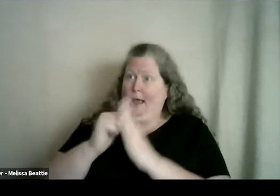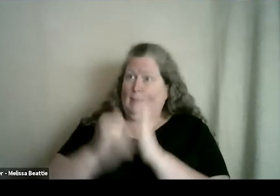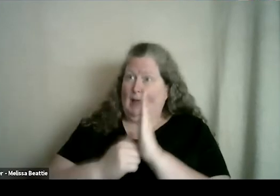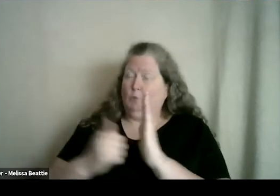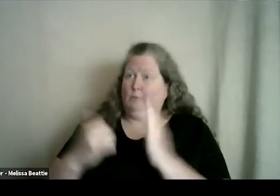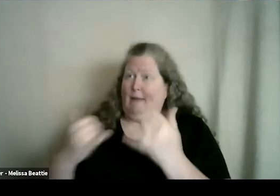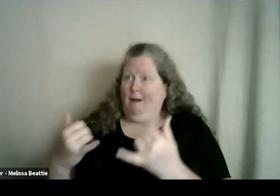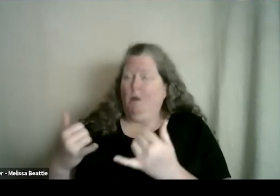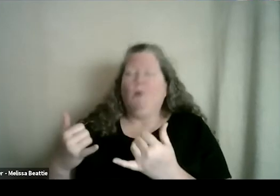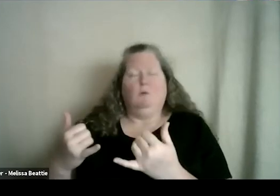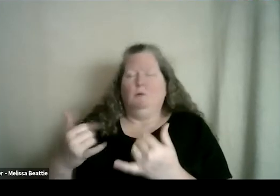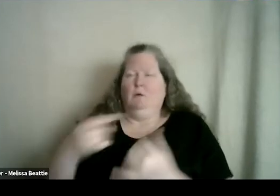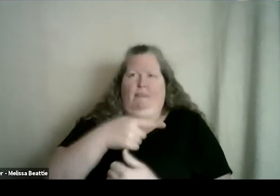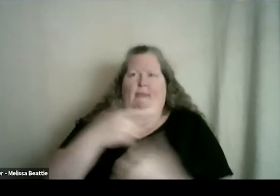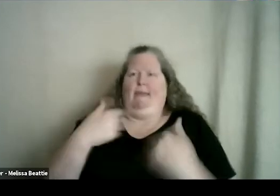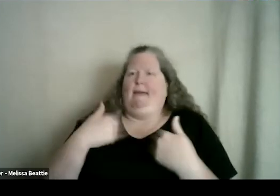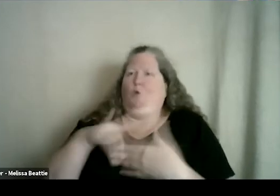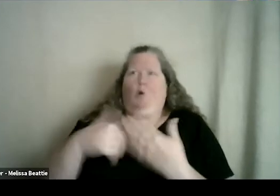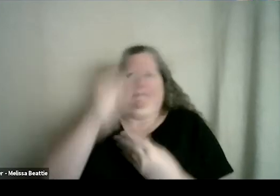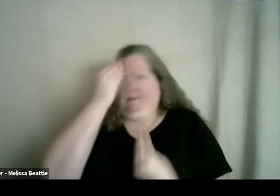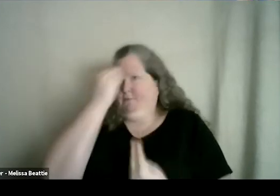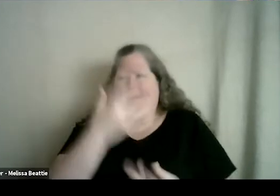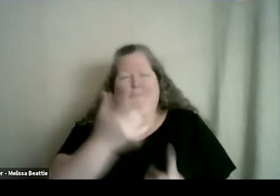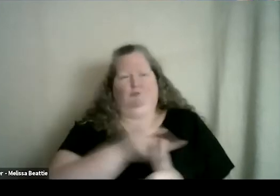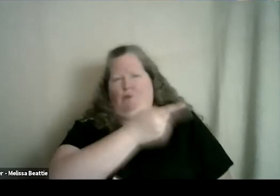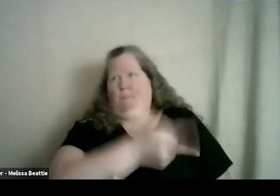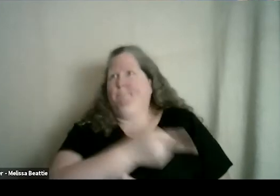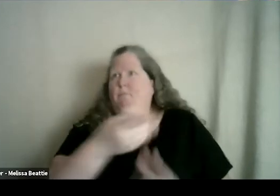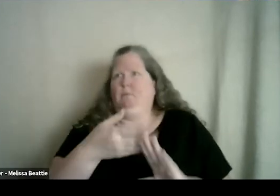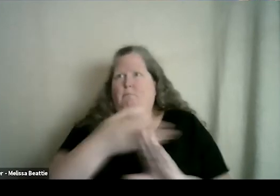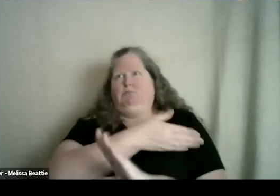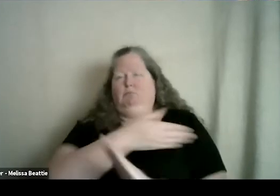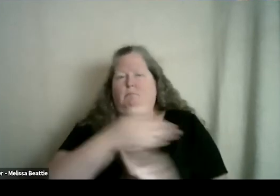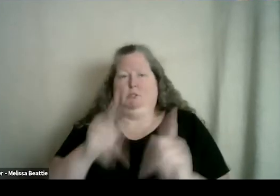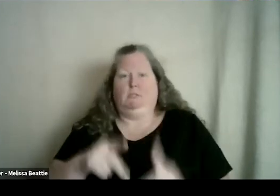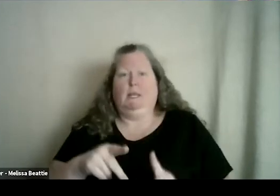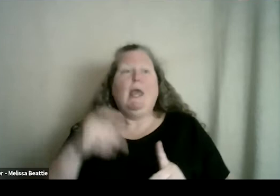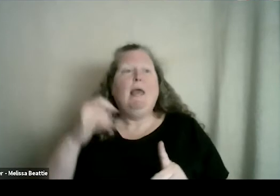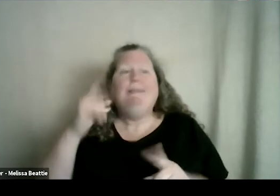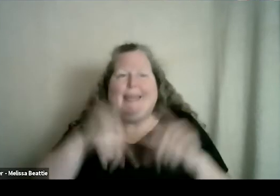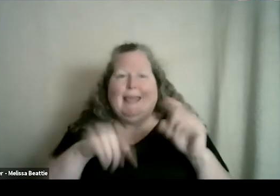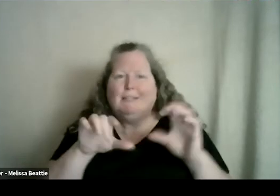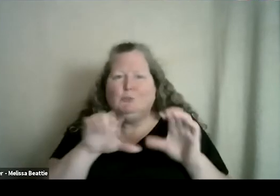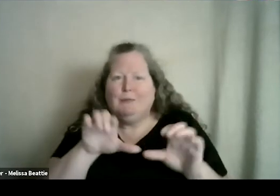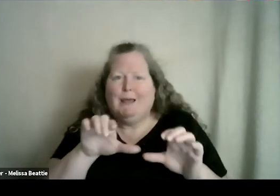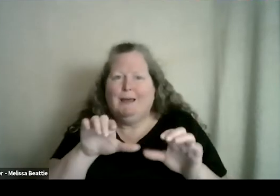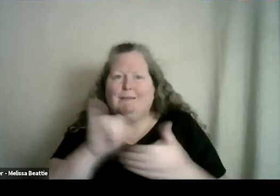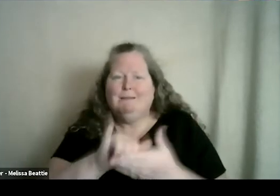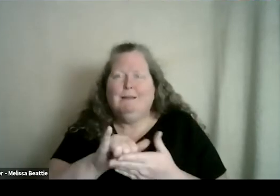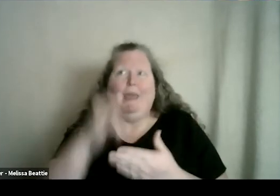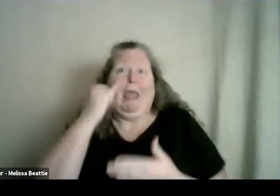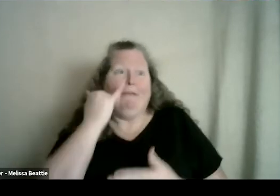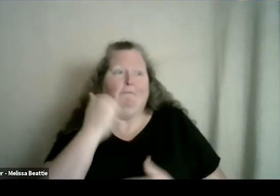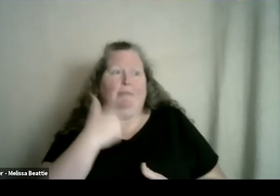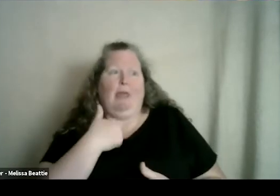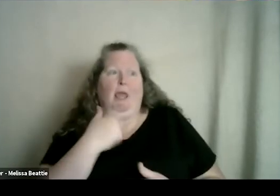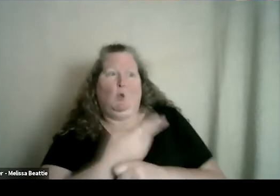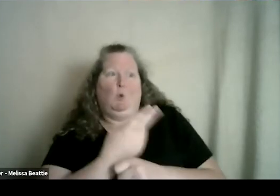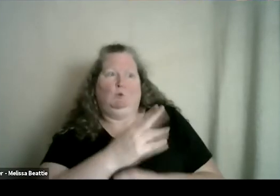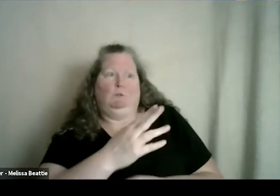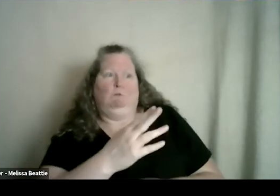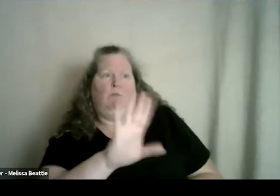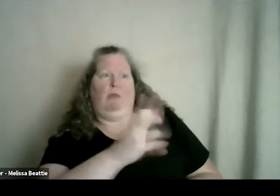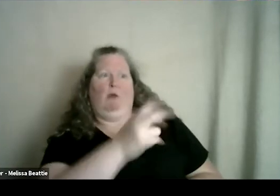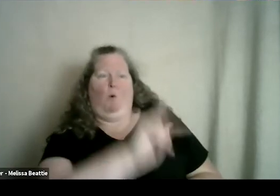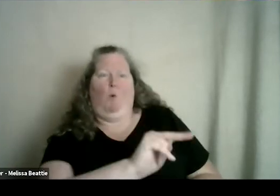that, something that would be removed from me if the individual had their own personal gear. So I can't do that. A lot of other clients say, well, I can't